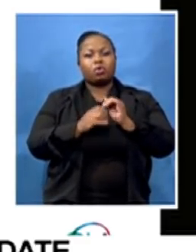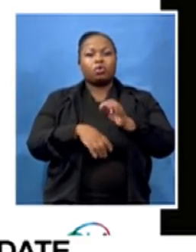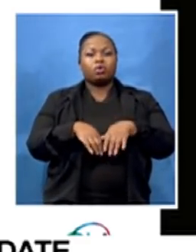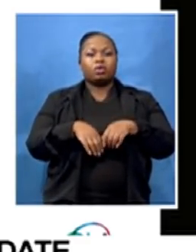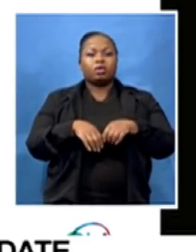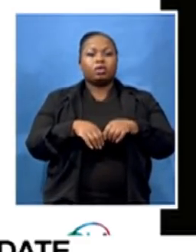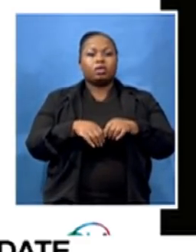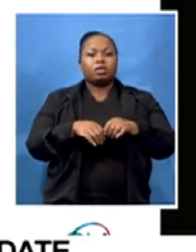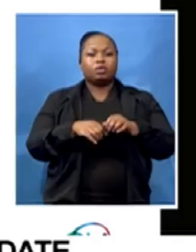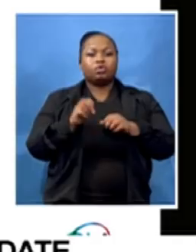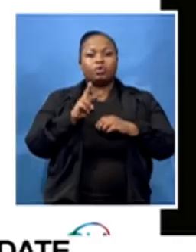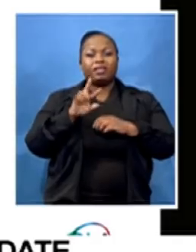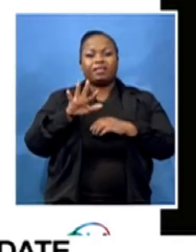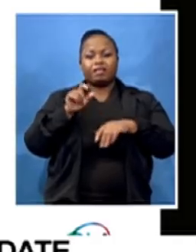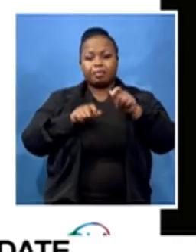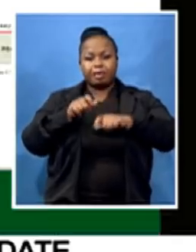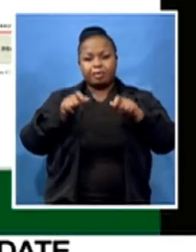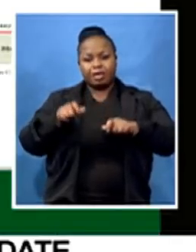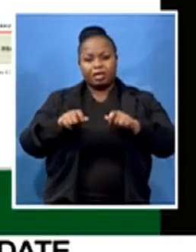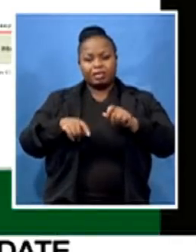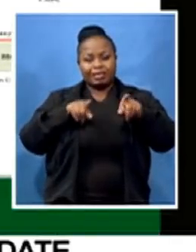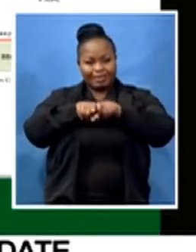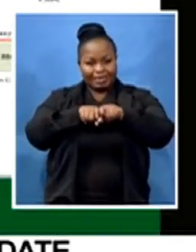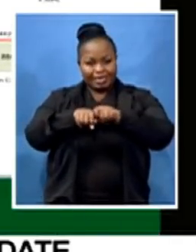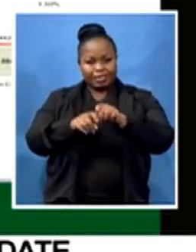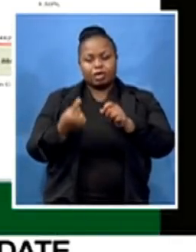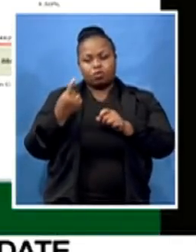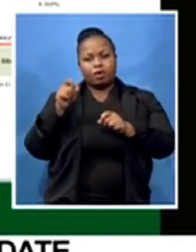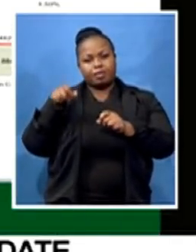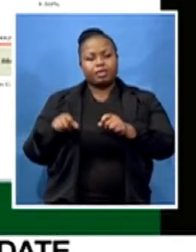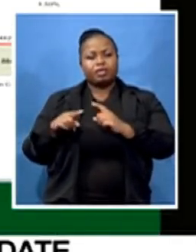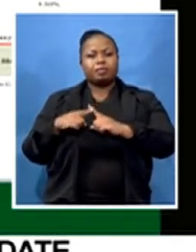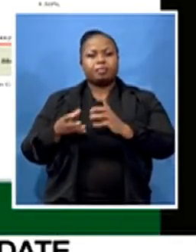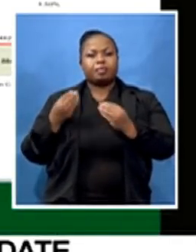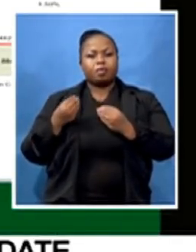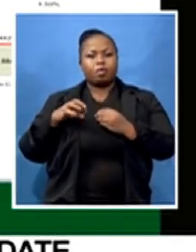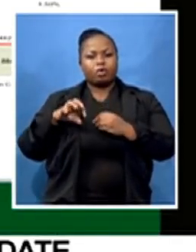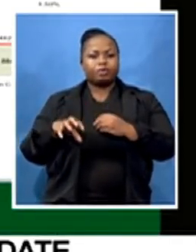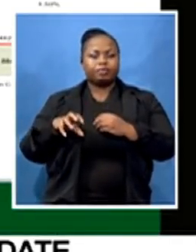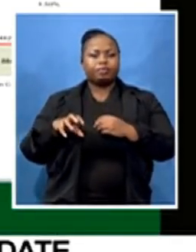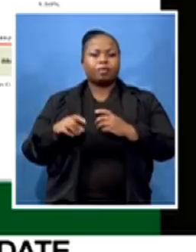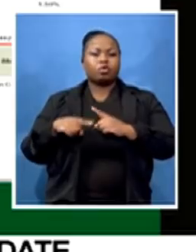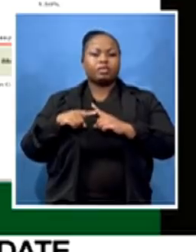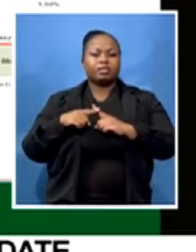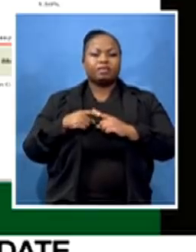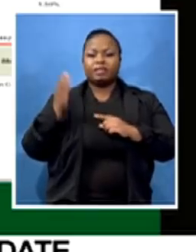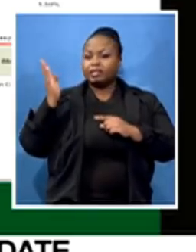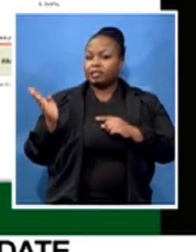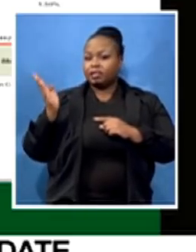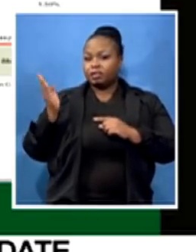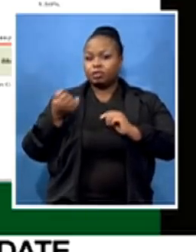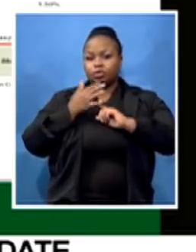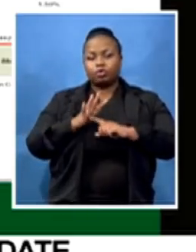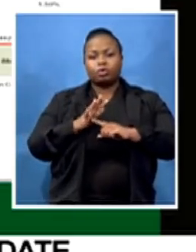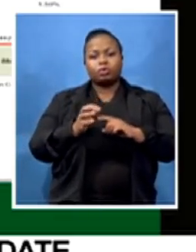this is a provincial spread that you've got. This slide is showing us that the numbers that were referred